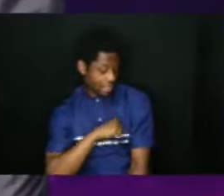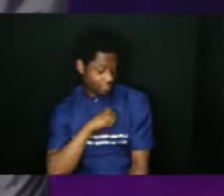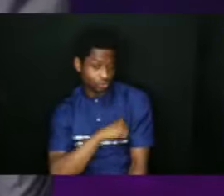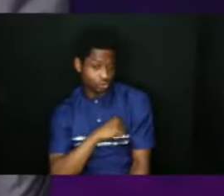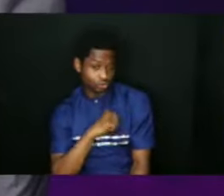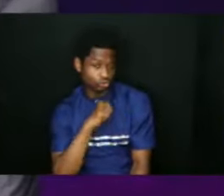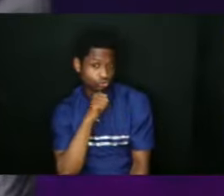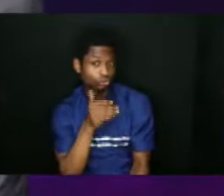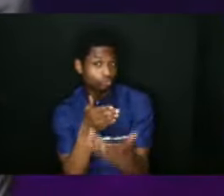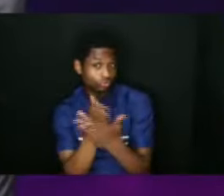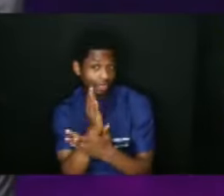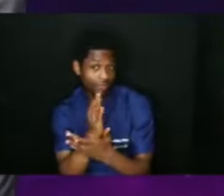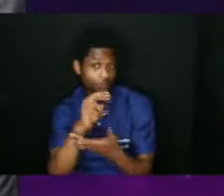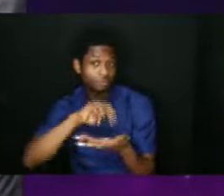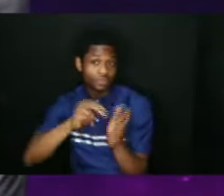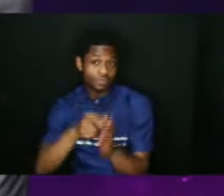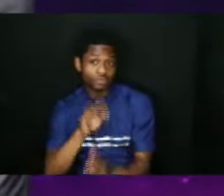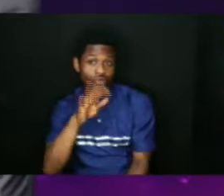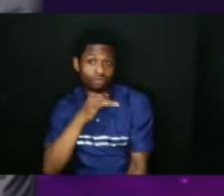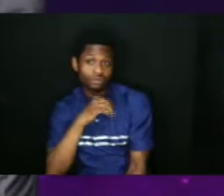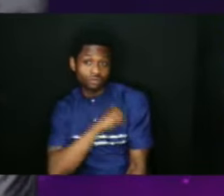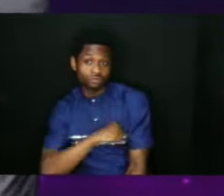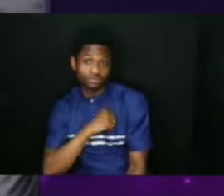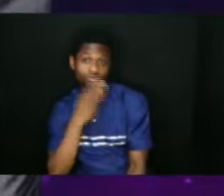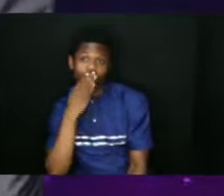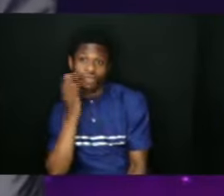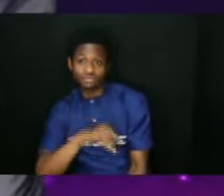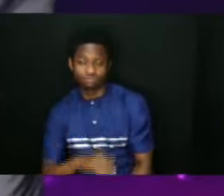Hallelujah. Amen. And we want to pray to God.